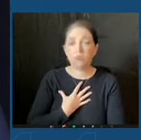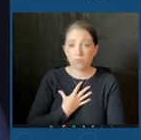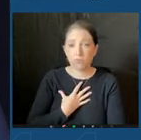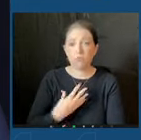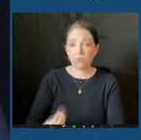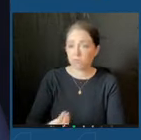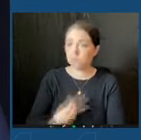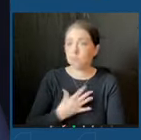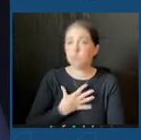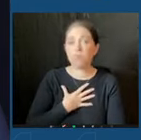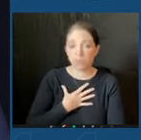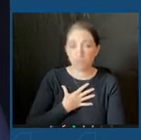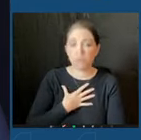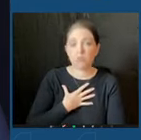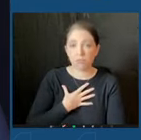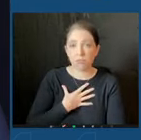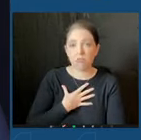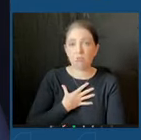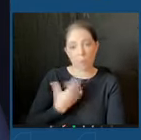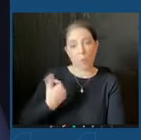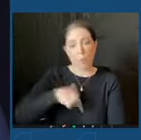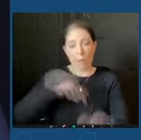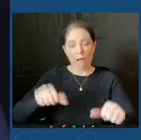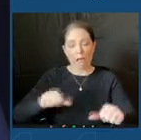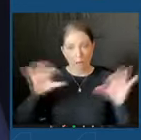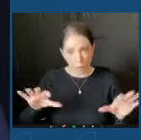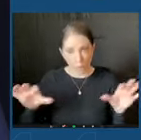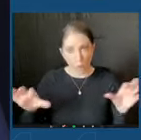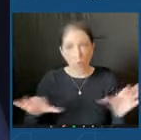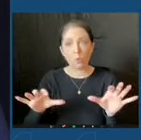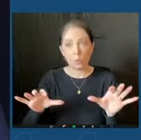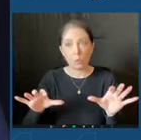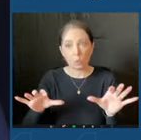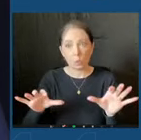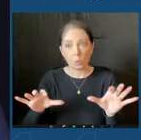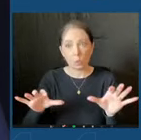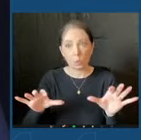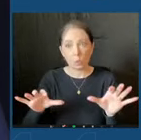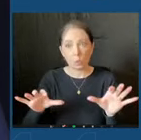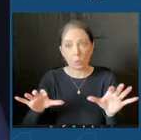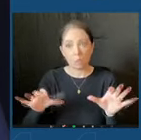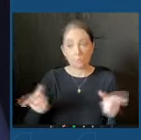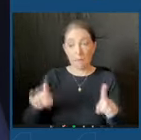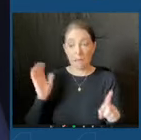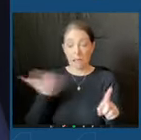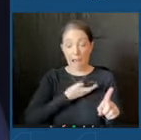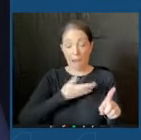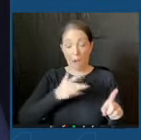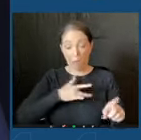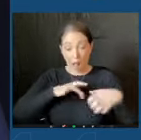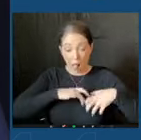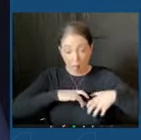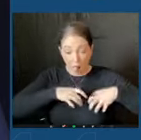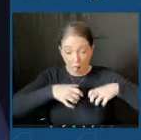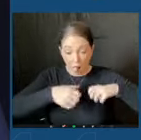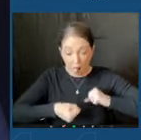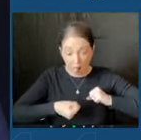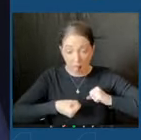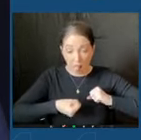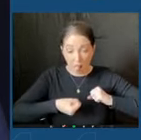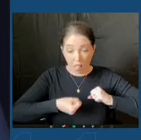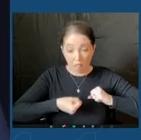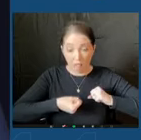an inspiration of what we can do when we take our pain and put it towards